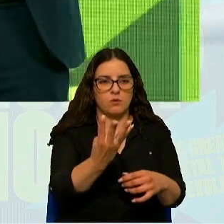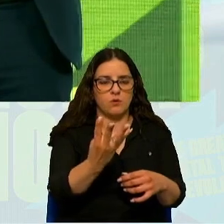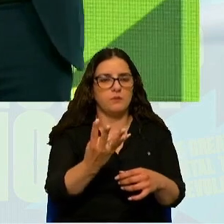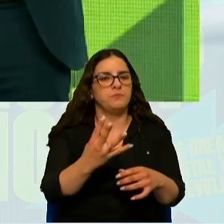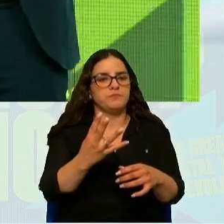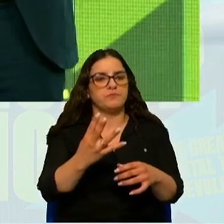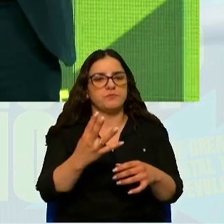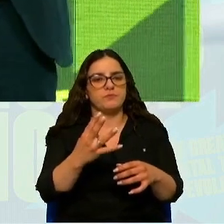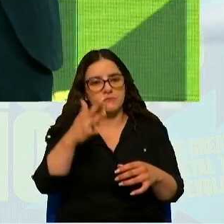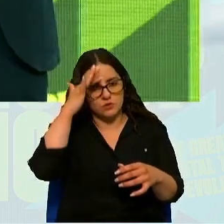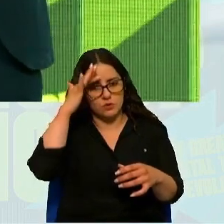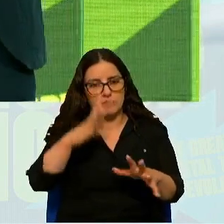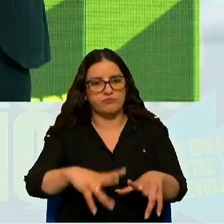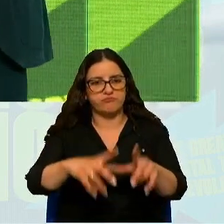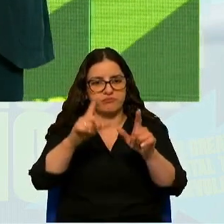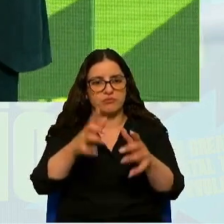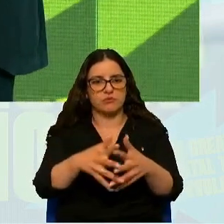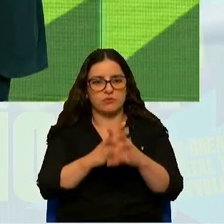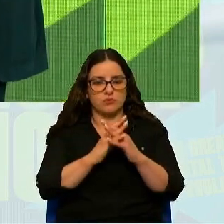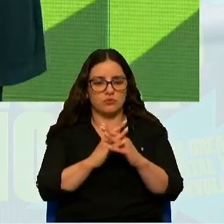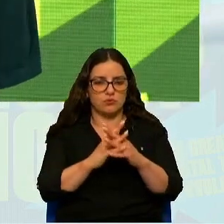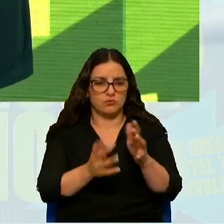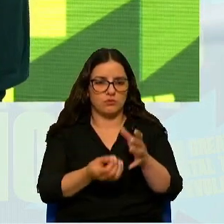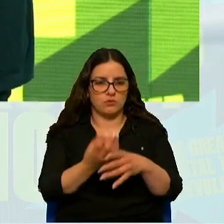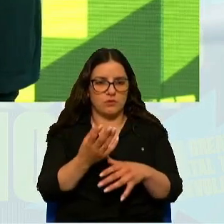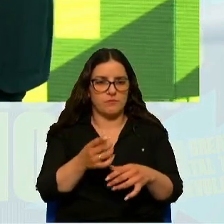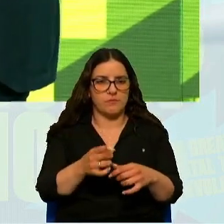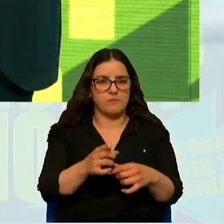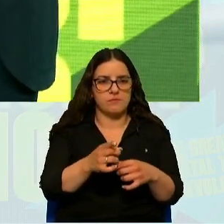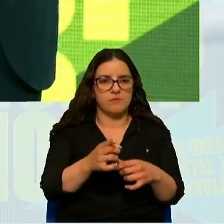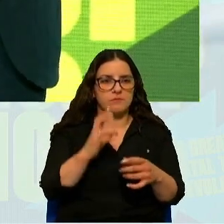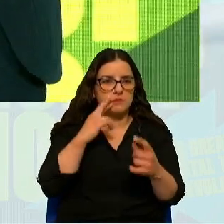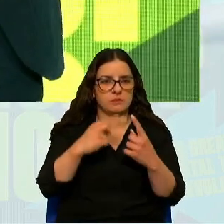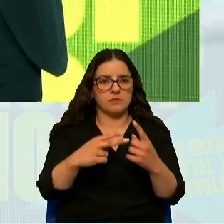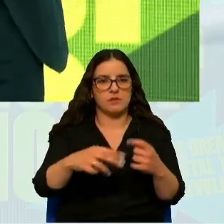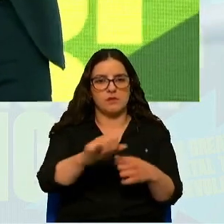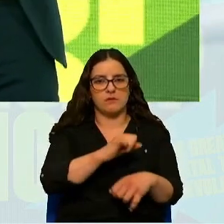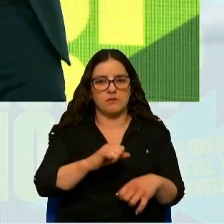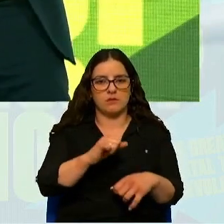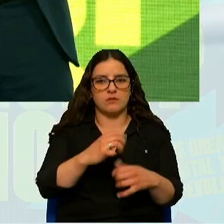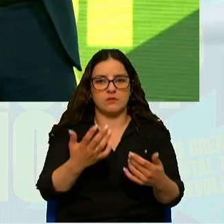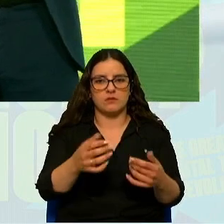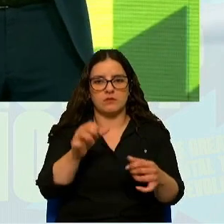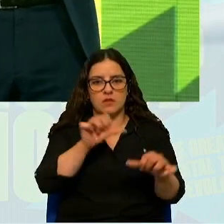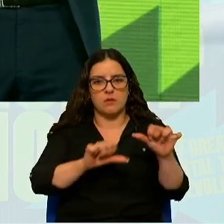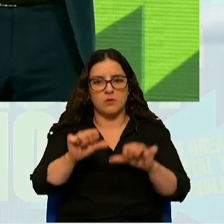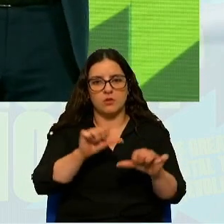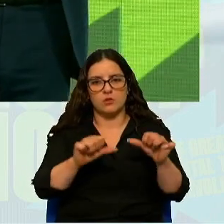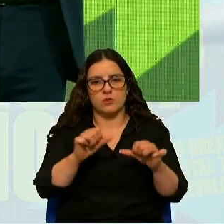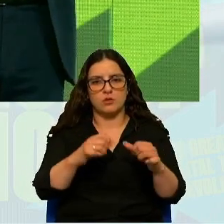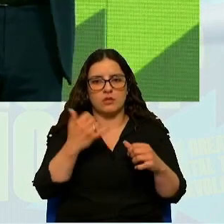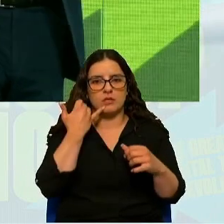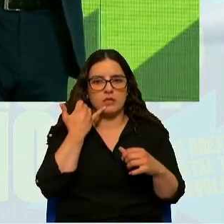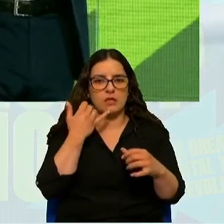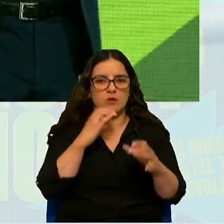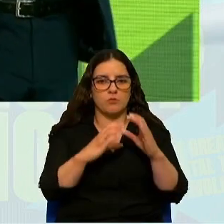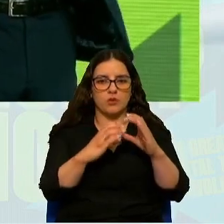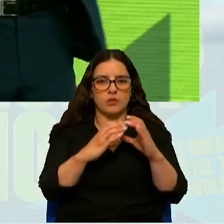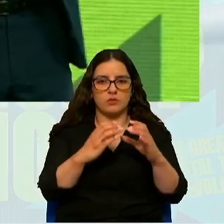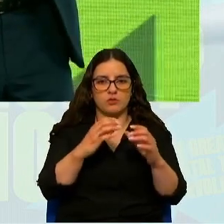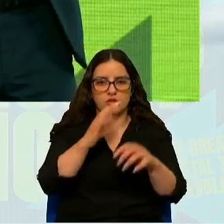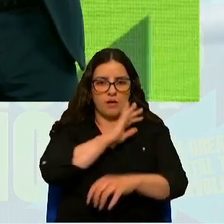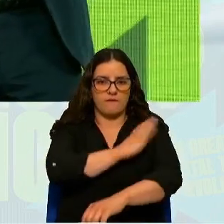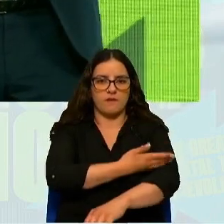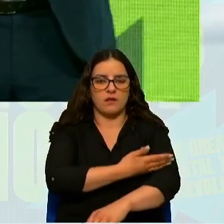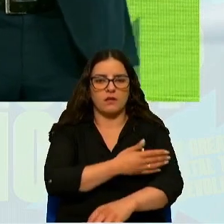pillars, the quantum theory has evolved and has been structuring itself. In our telecommunication